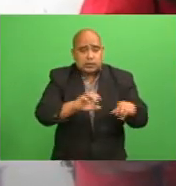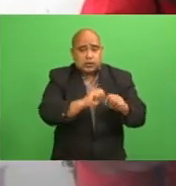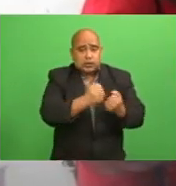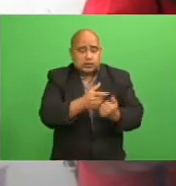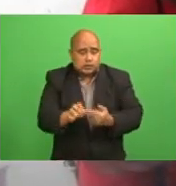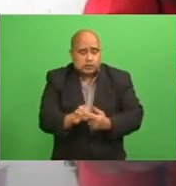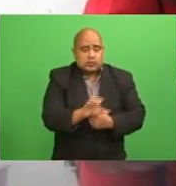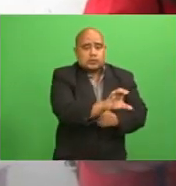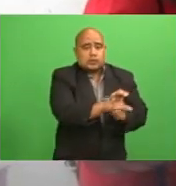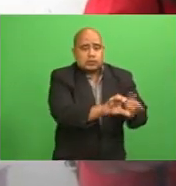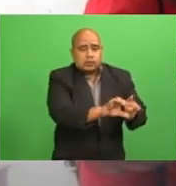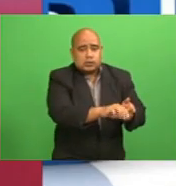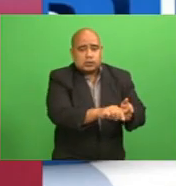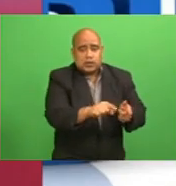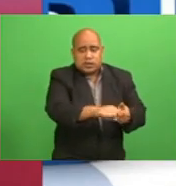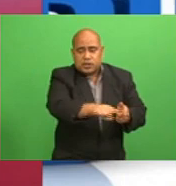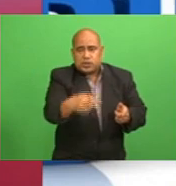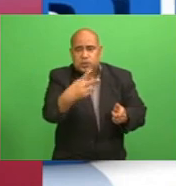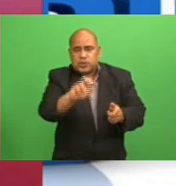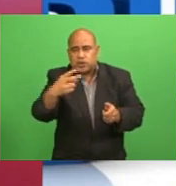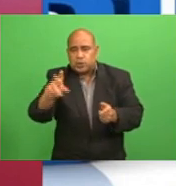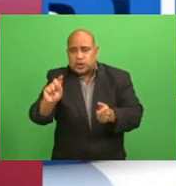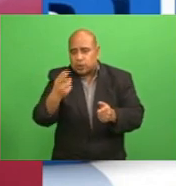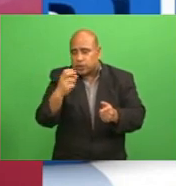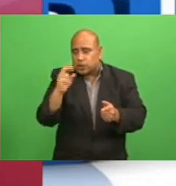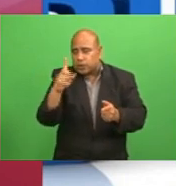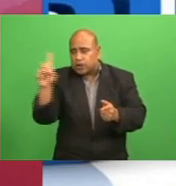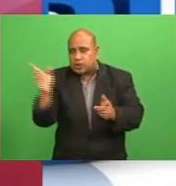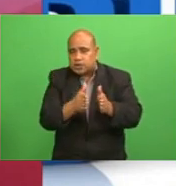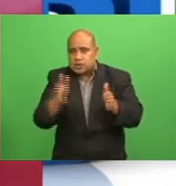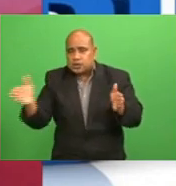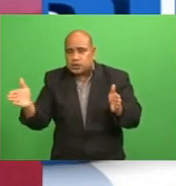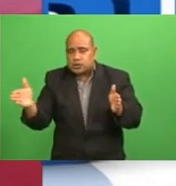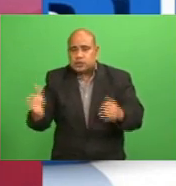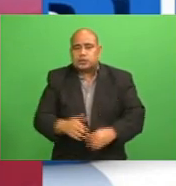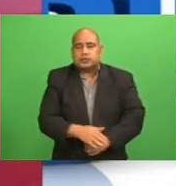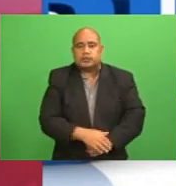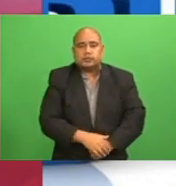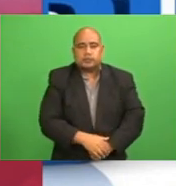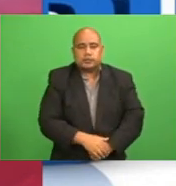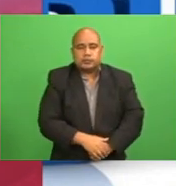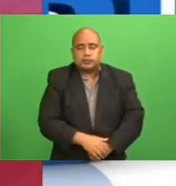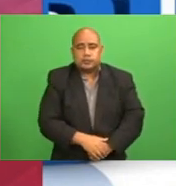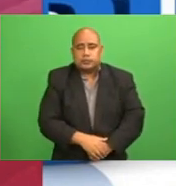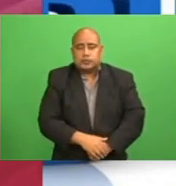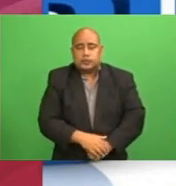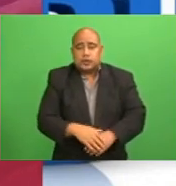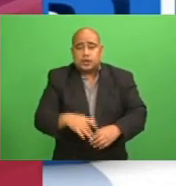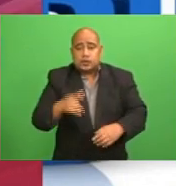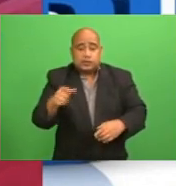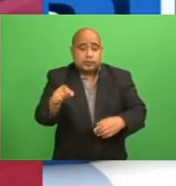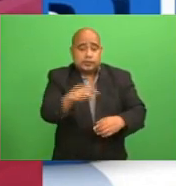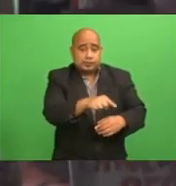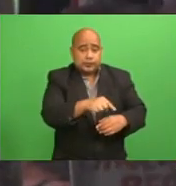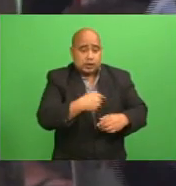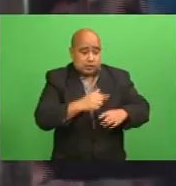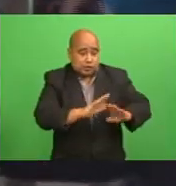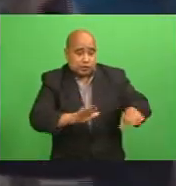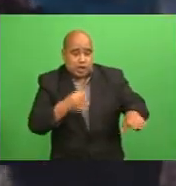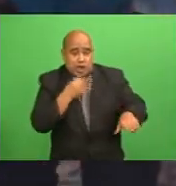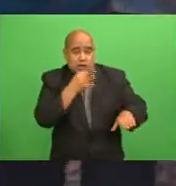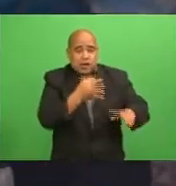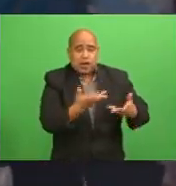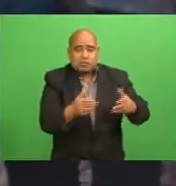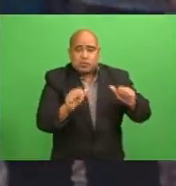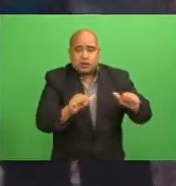2020-2021. We made some specific recommendations on increasing support for child protection services and awareness